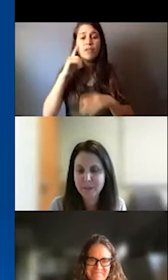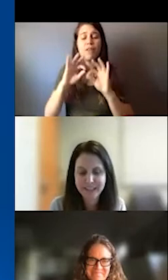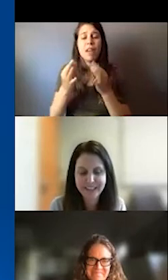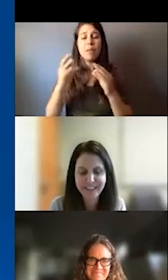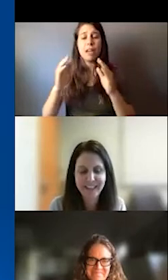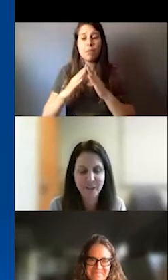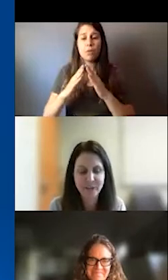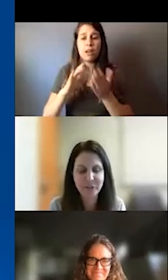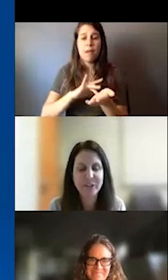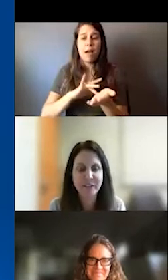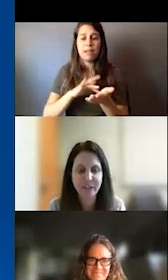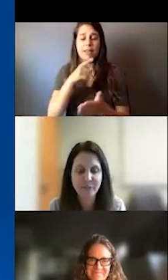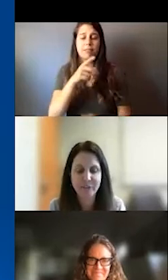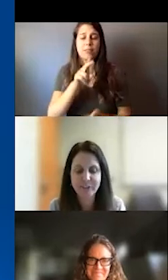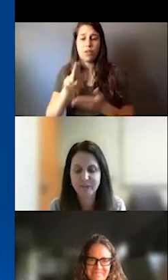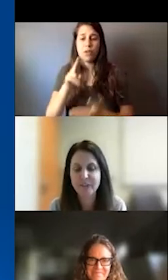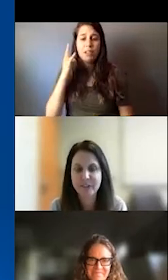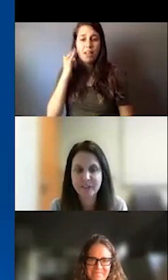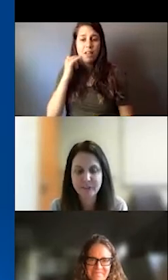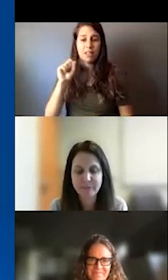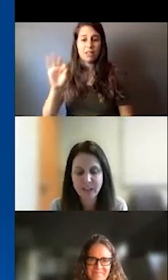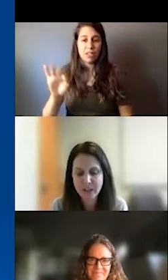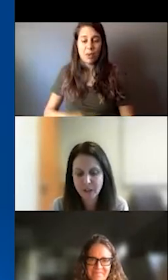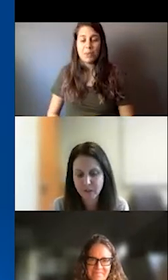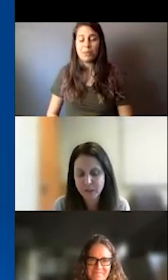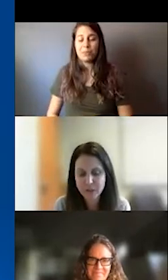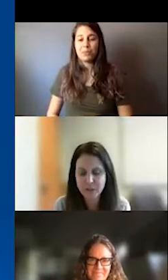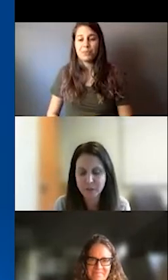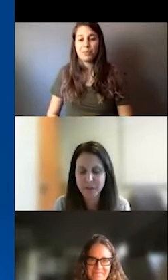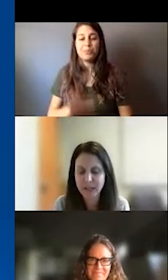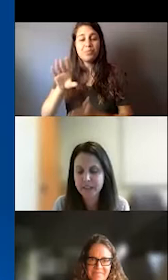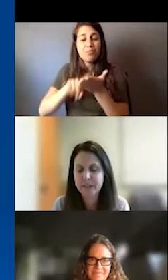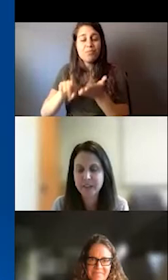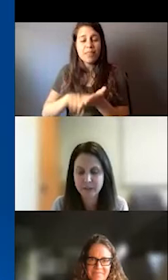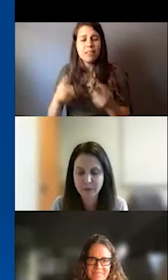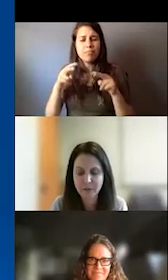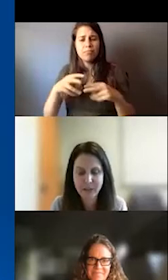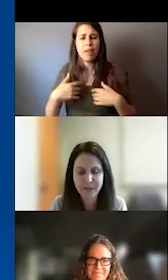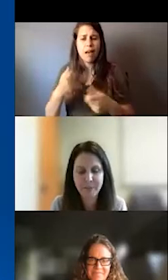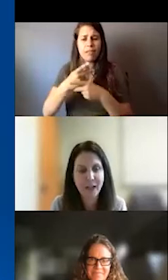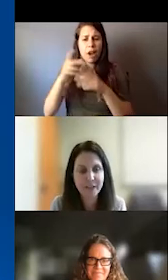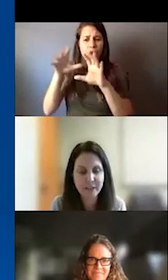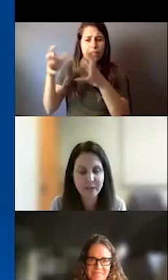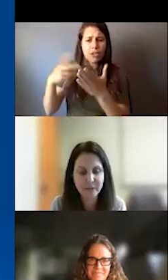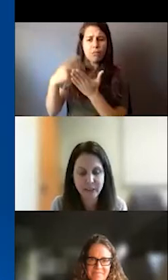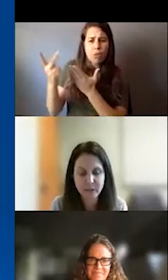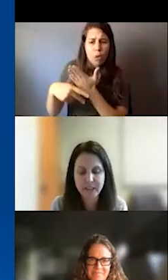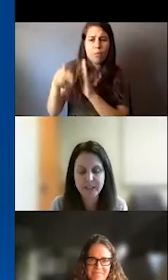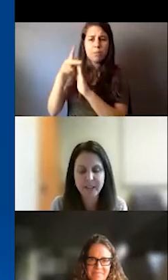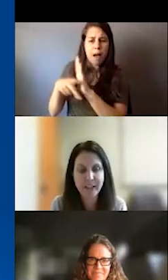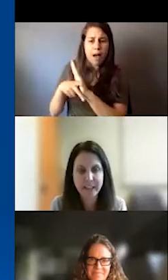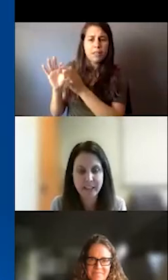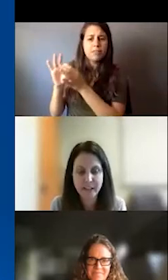Community Medicine at the University of California, San Francisco. Her research explores healthcare sector programs and policies related